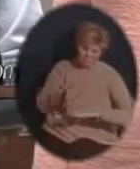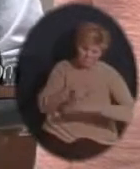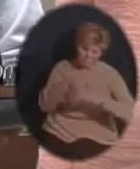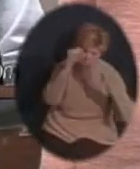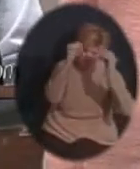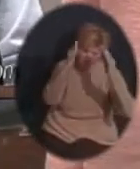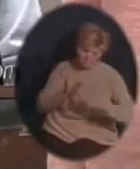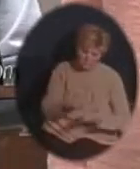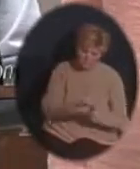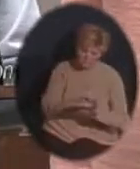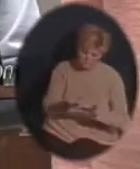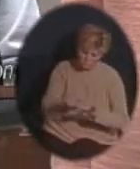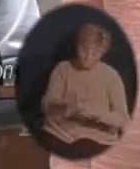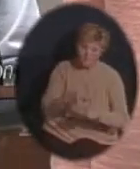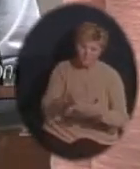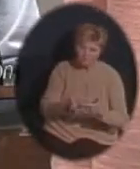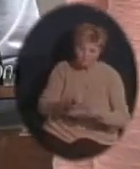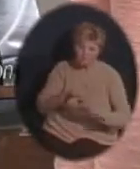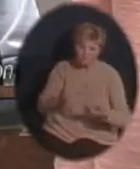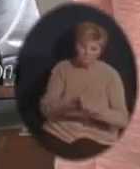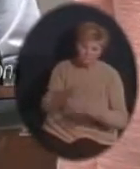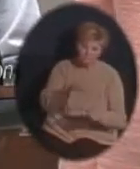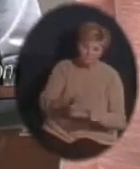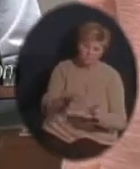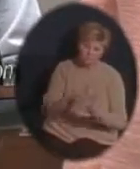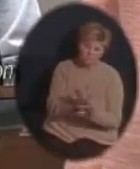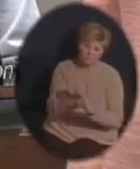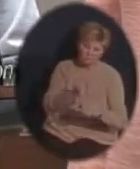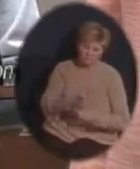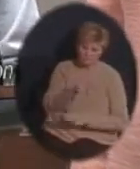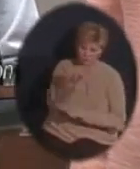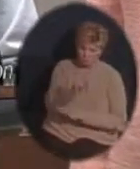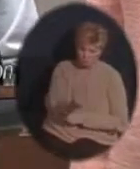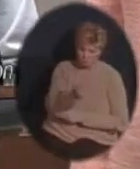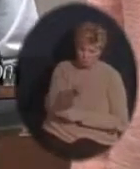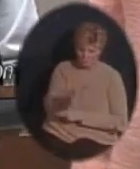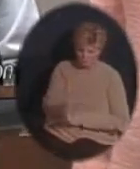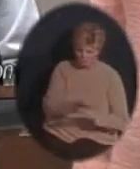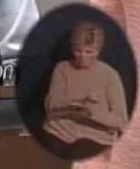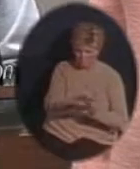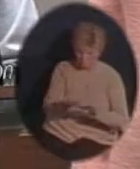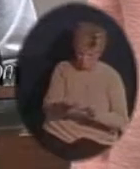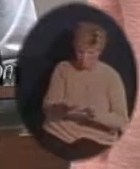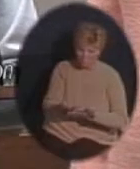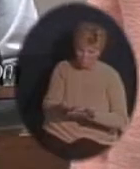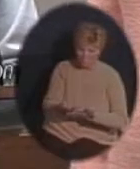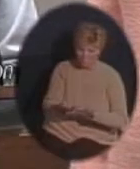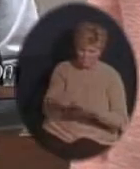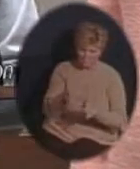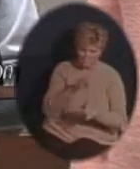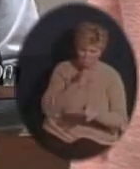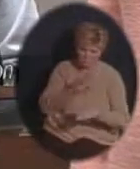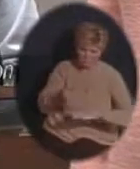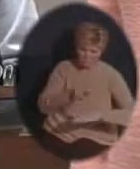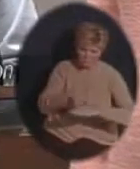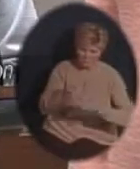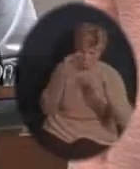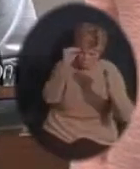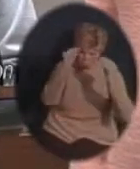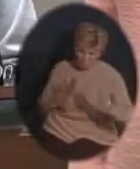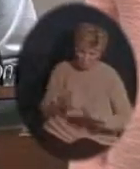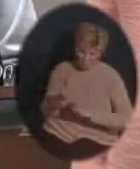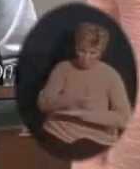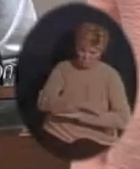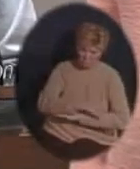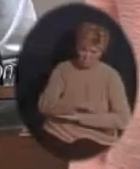that week National Teacher Day. And we have a very special person here from Olathe NEA. It's one of